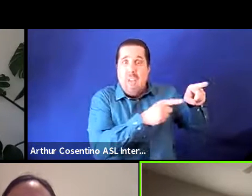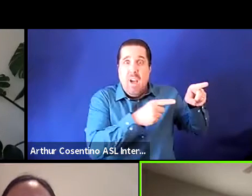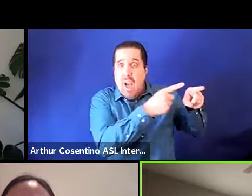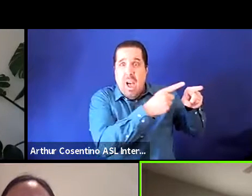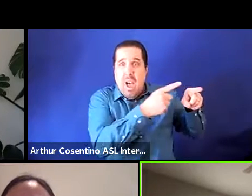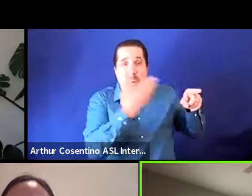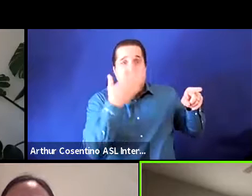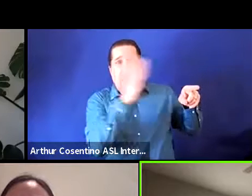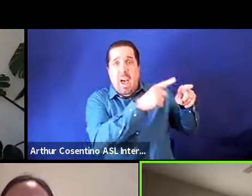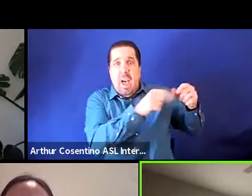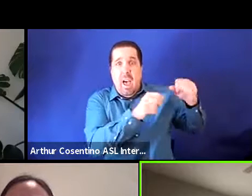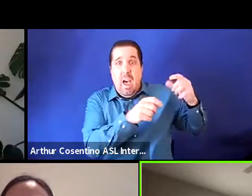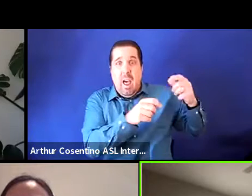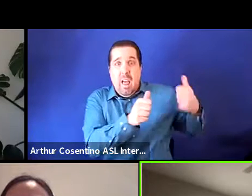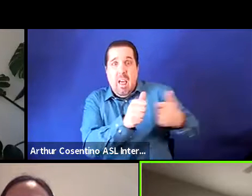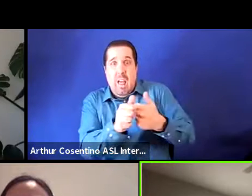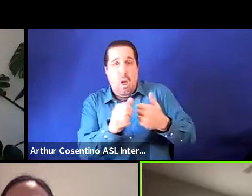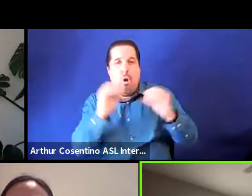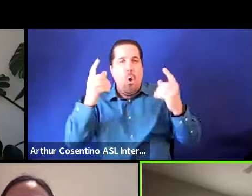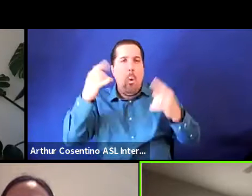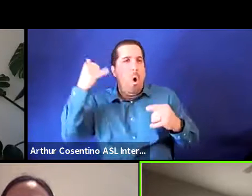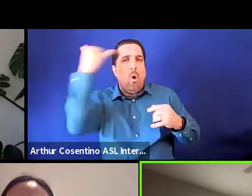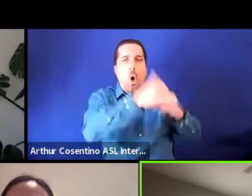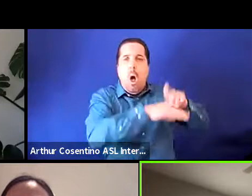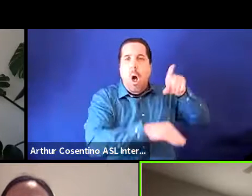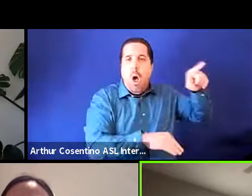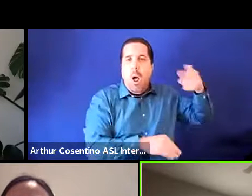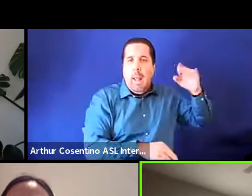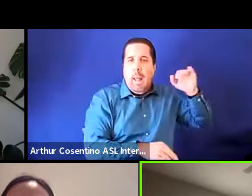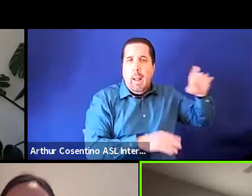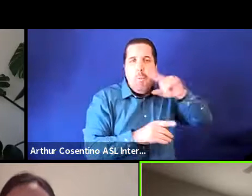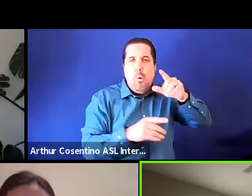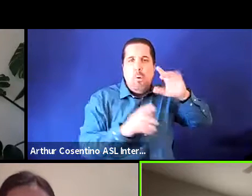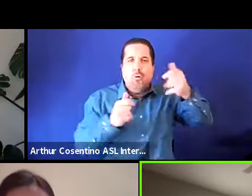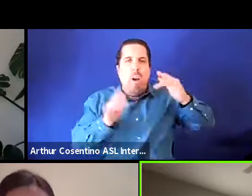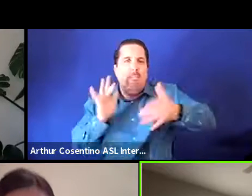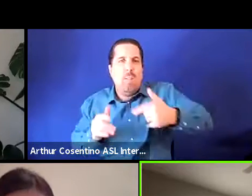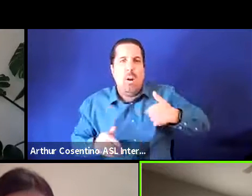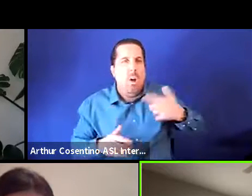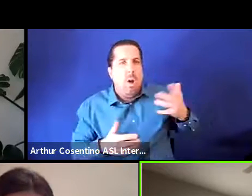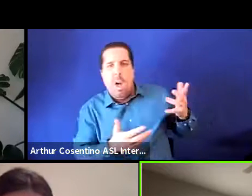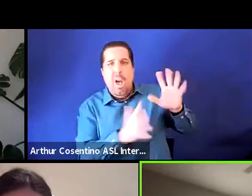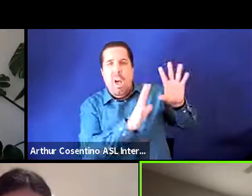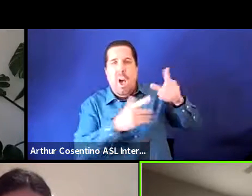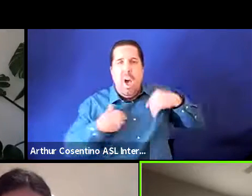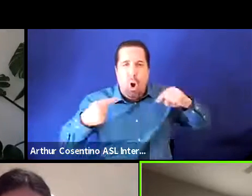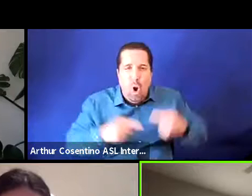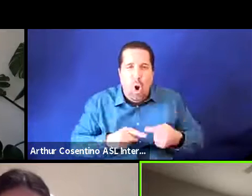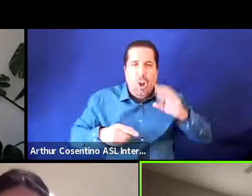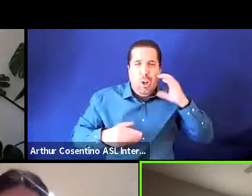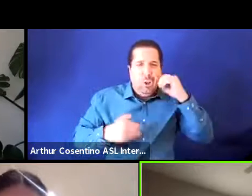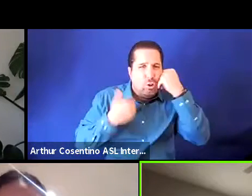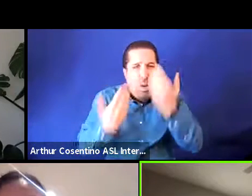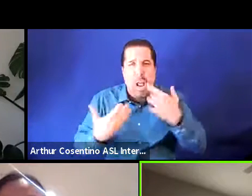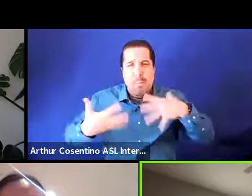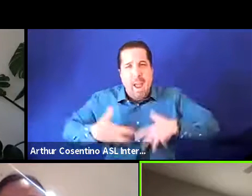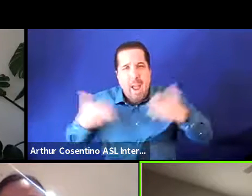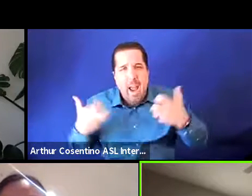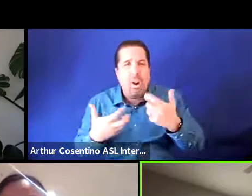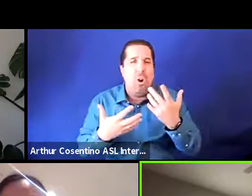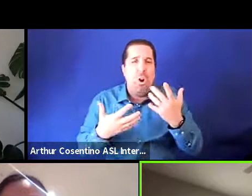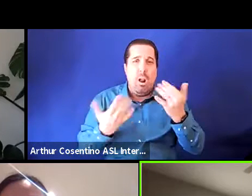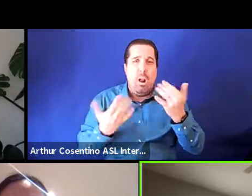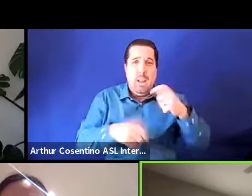home, yet no police ever called on him. For years, I felt abandonment, hurt, shame, anger. At times, today